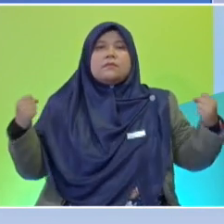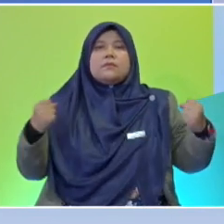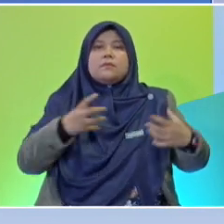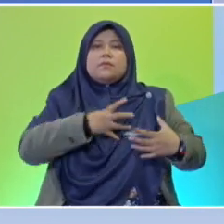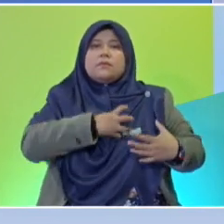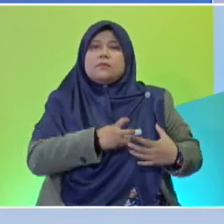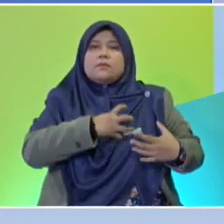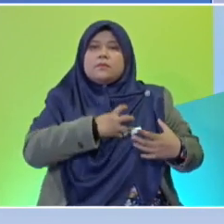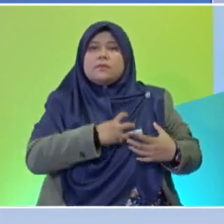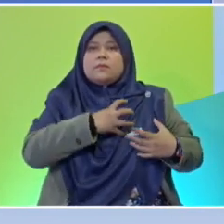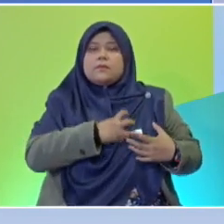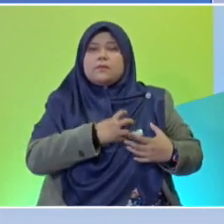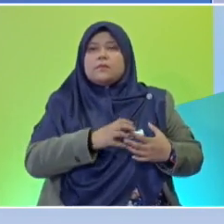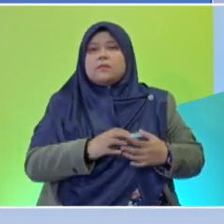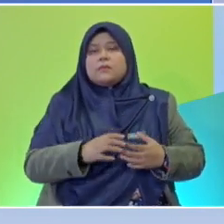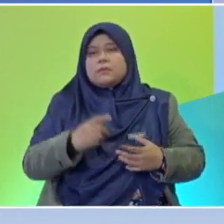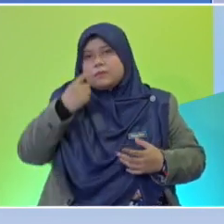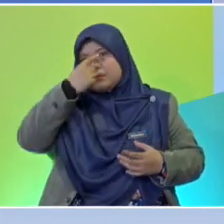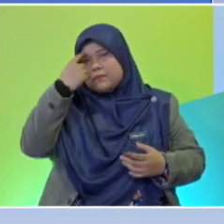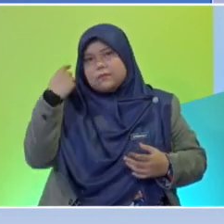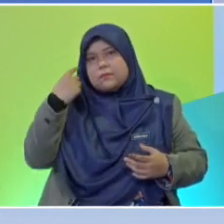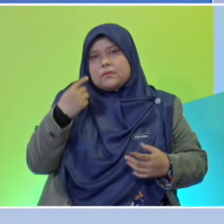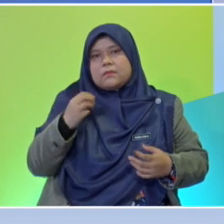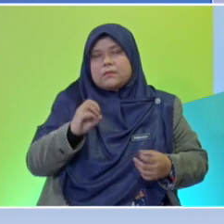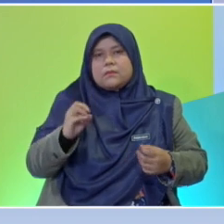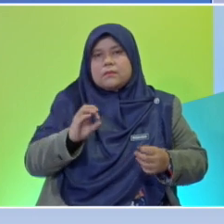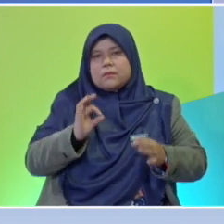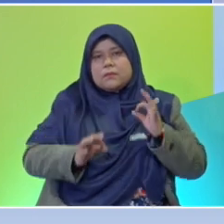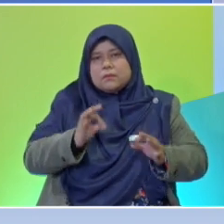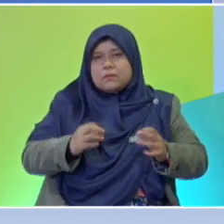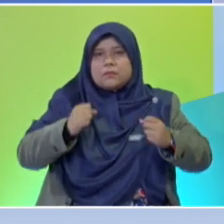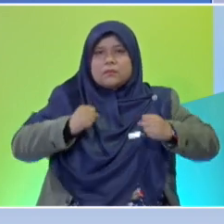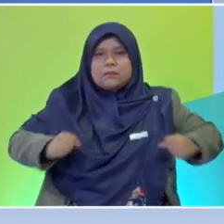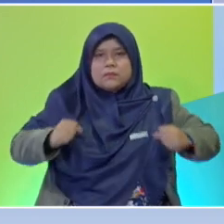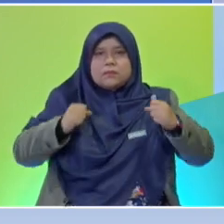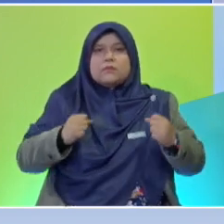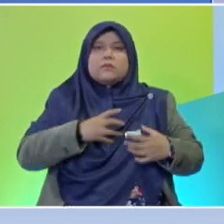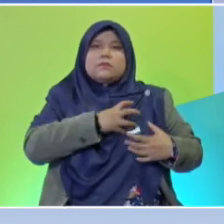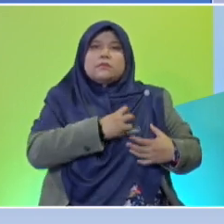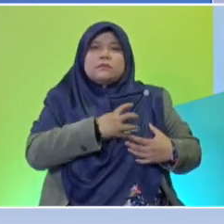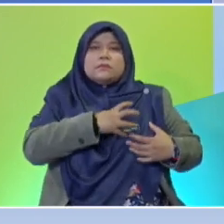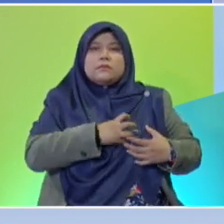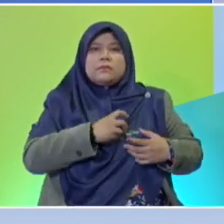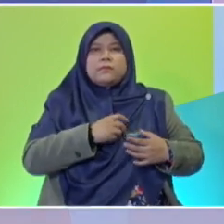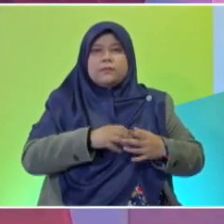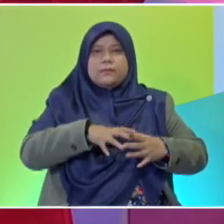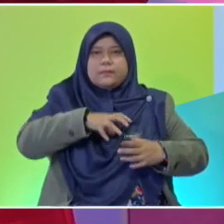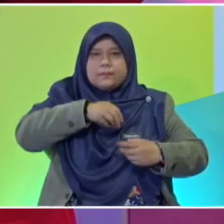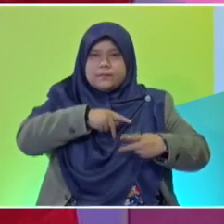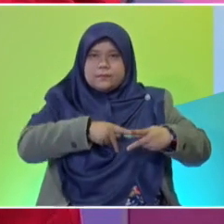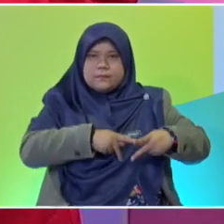heart. Because when we exercise, our heart becomes stronger and it will pump blood